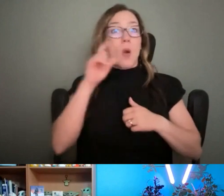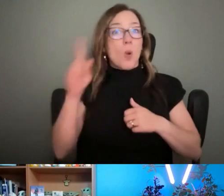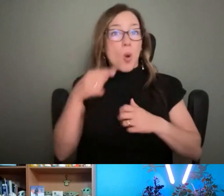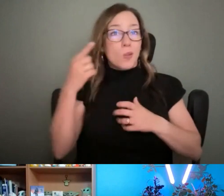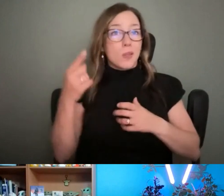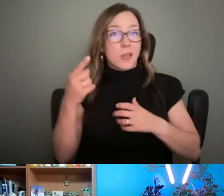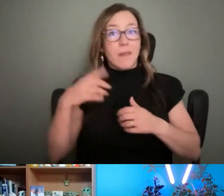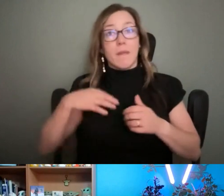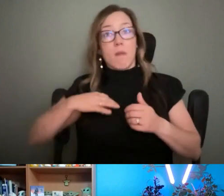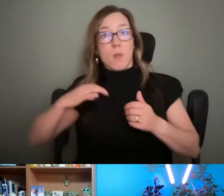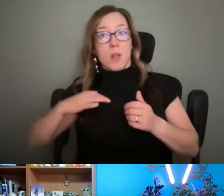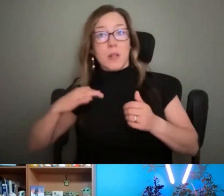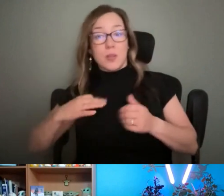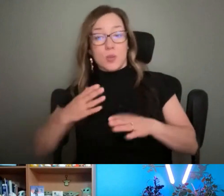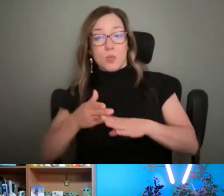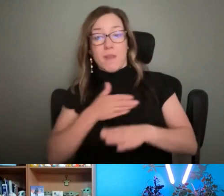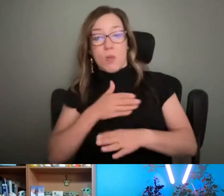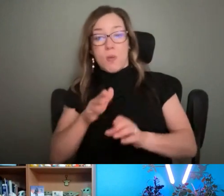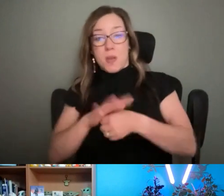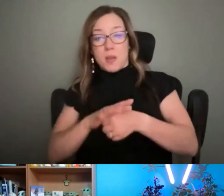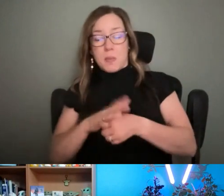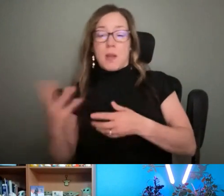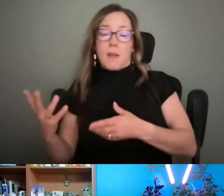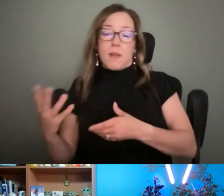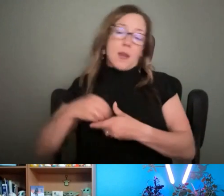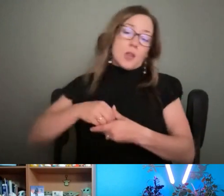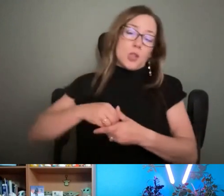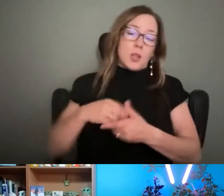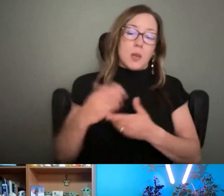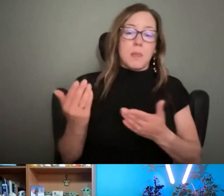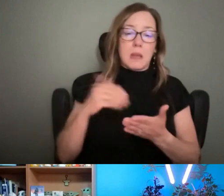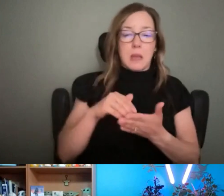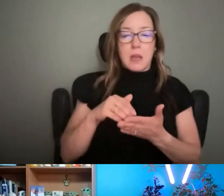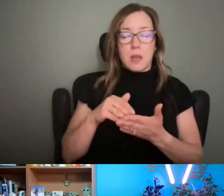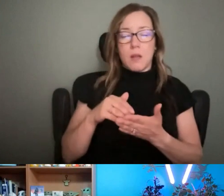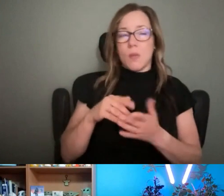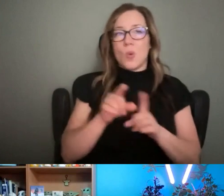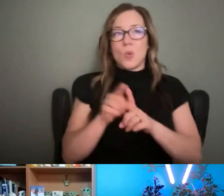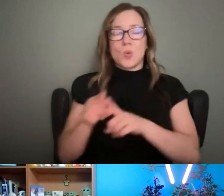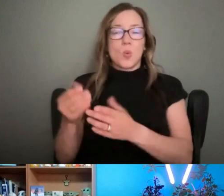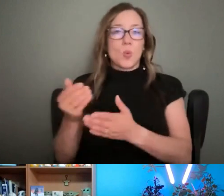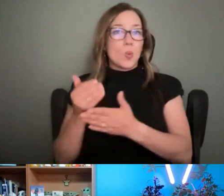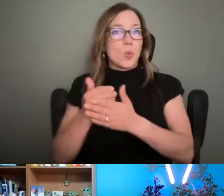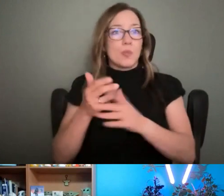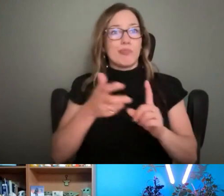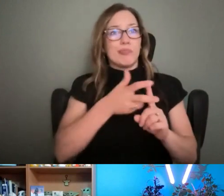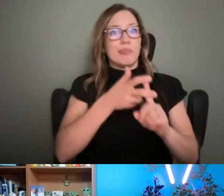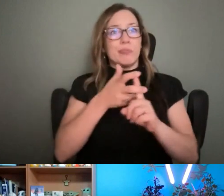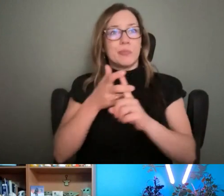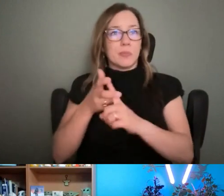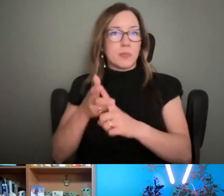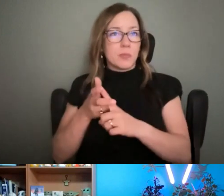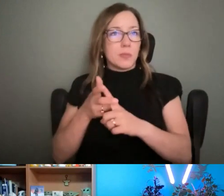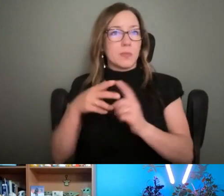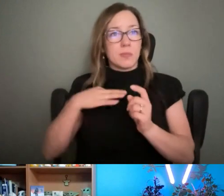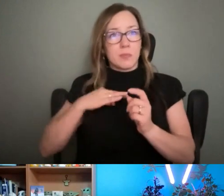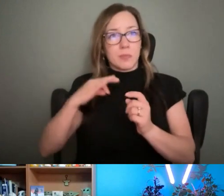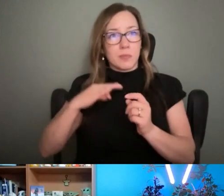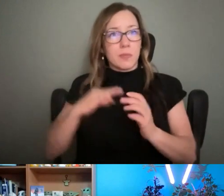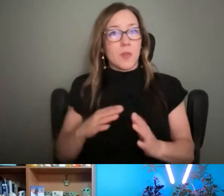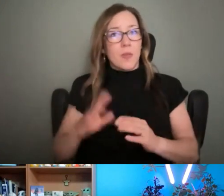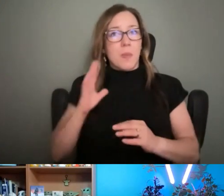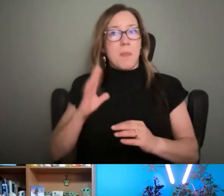that we had before the pandemic, we have tried some new things. We've been recruiting volunteers from past